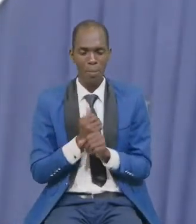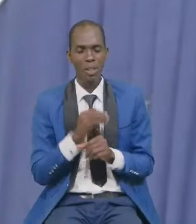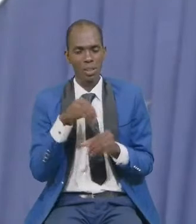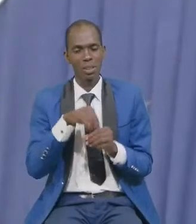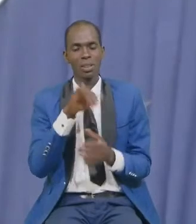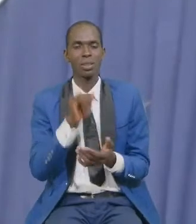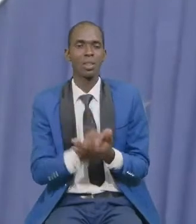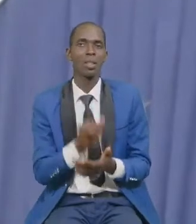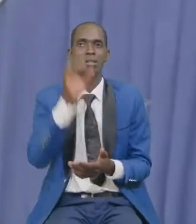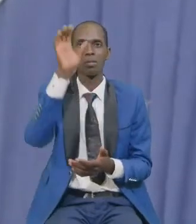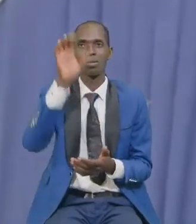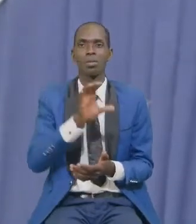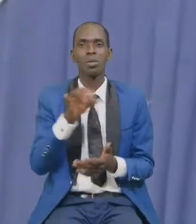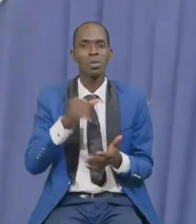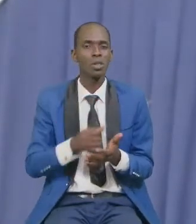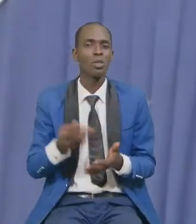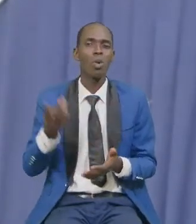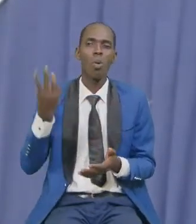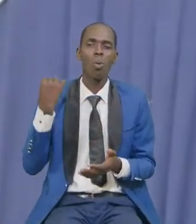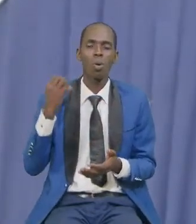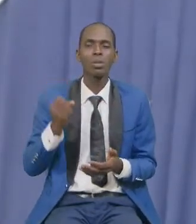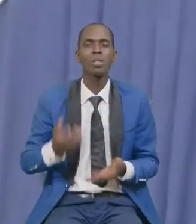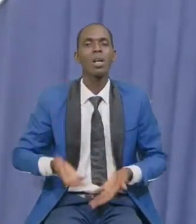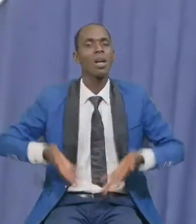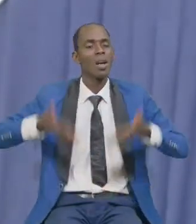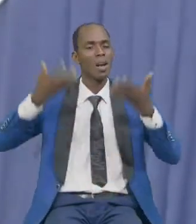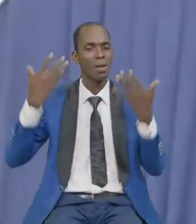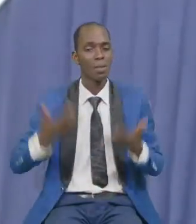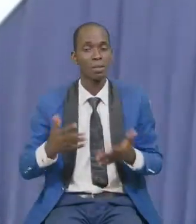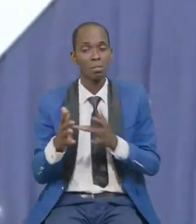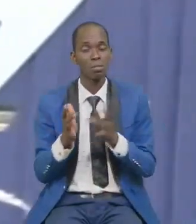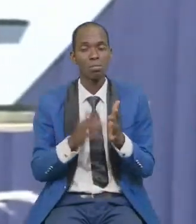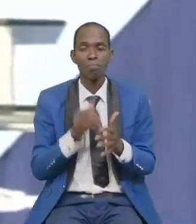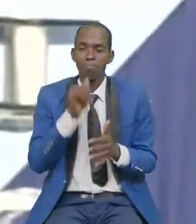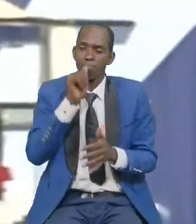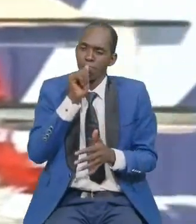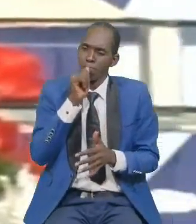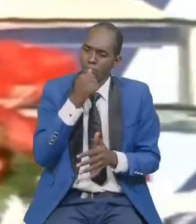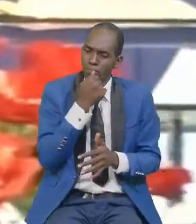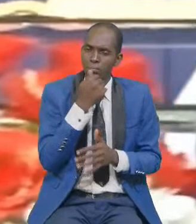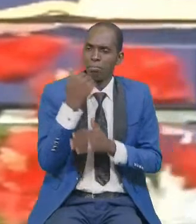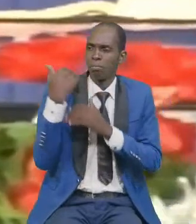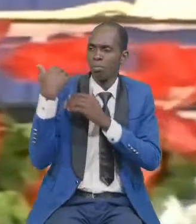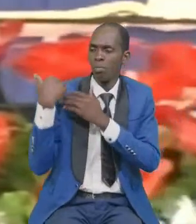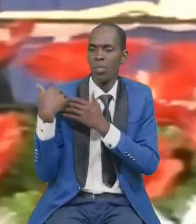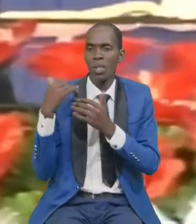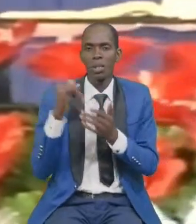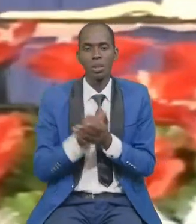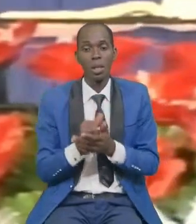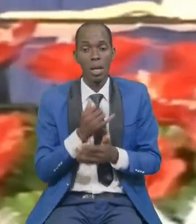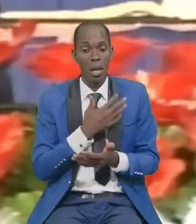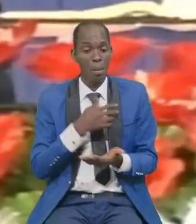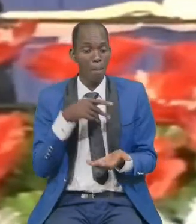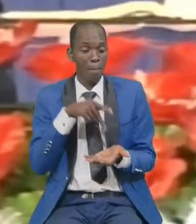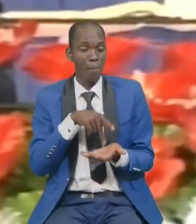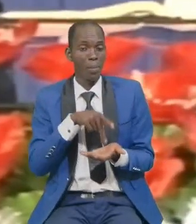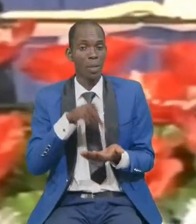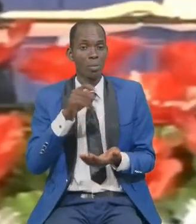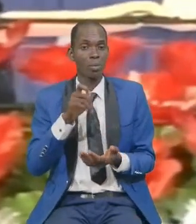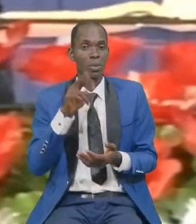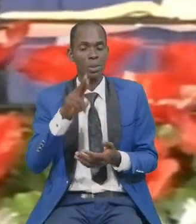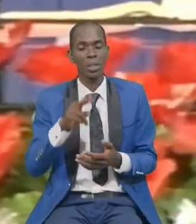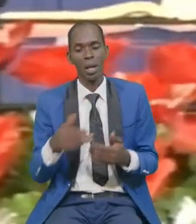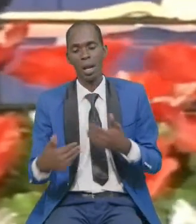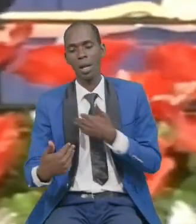cross. It was heavy, and Jesus carried that. Look at Peter following, is carrying a